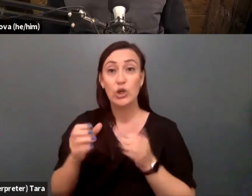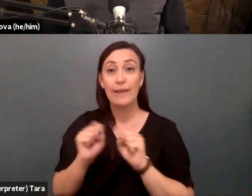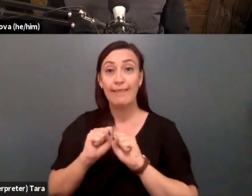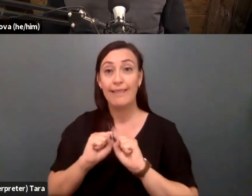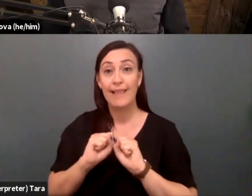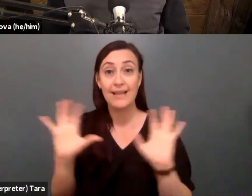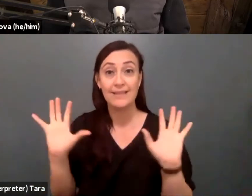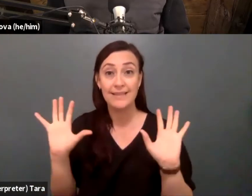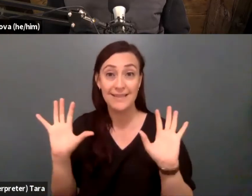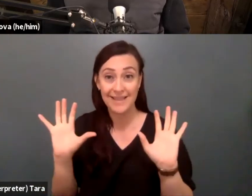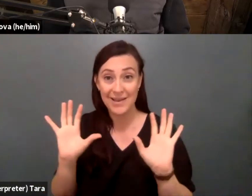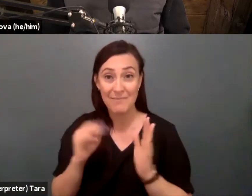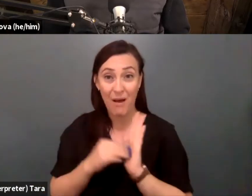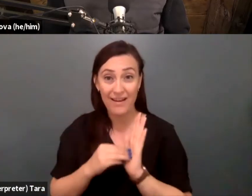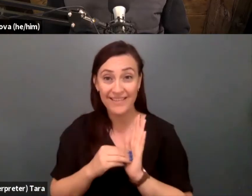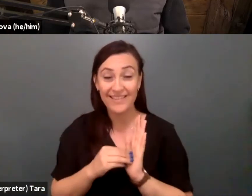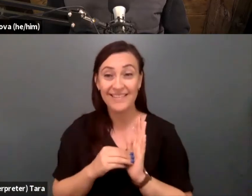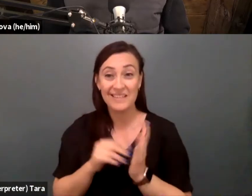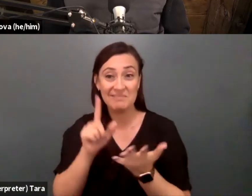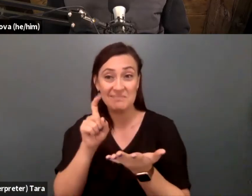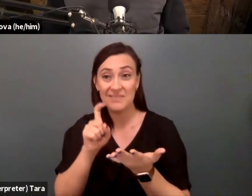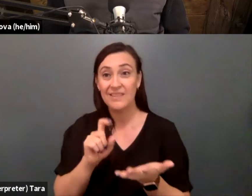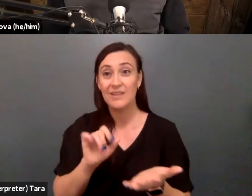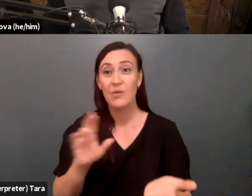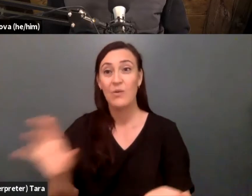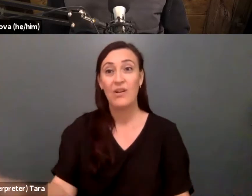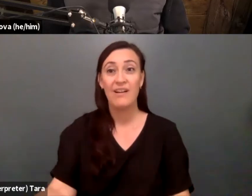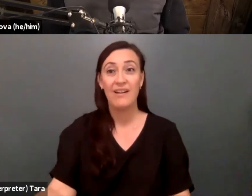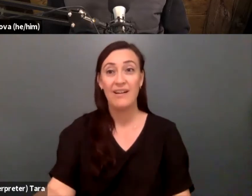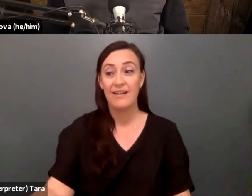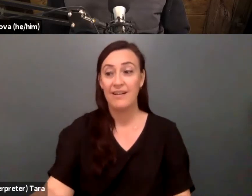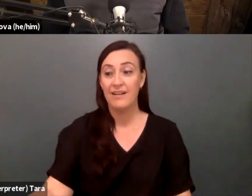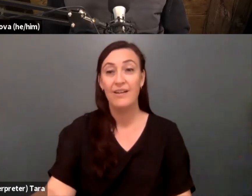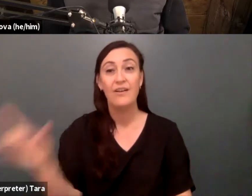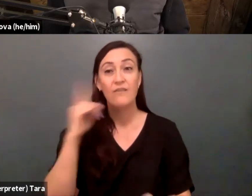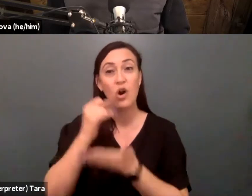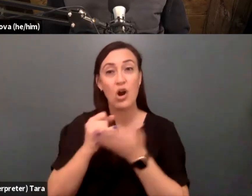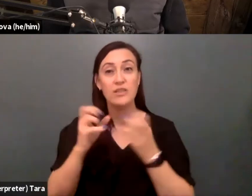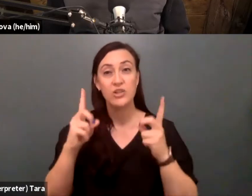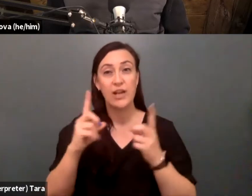the nonprofit or arts education spaces?